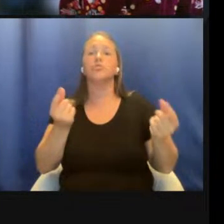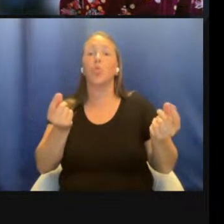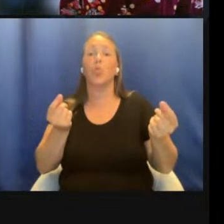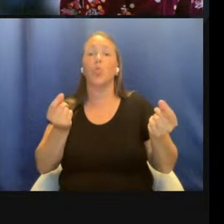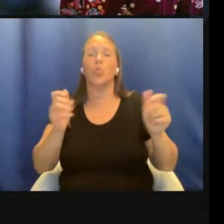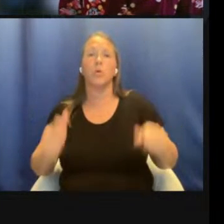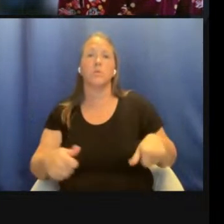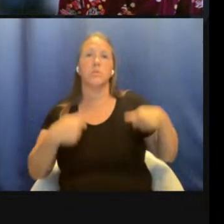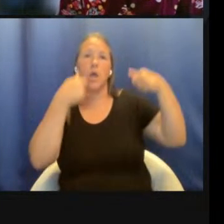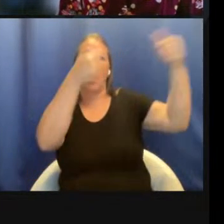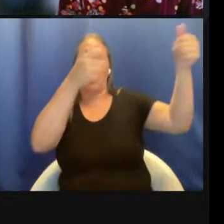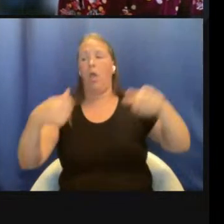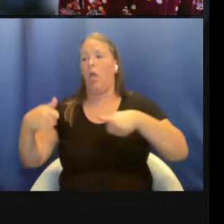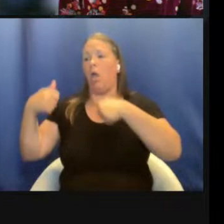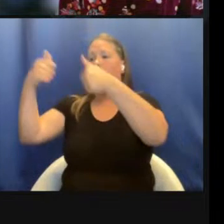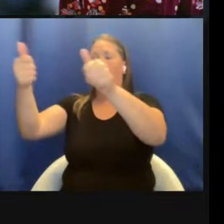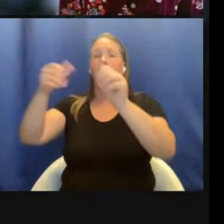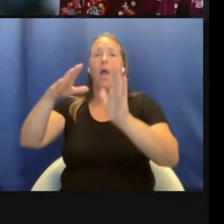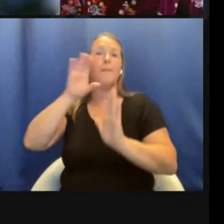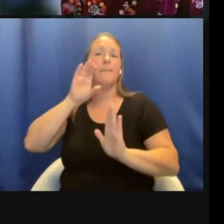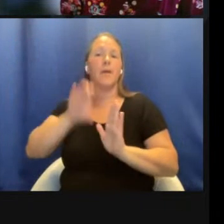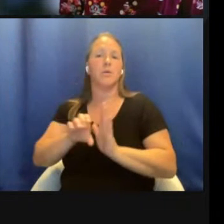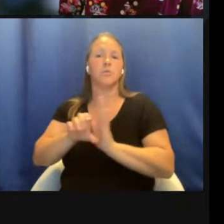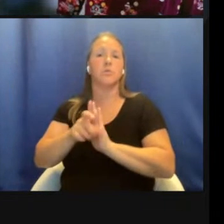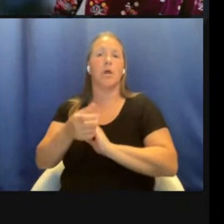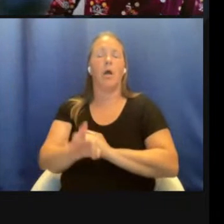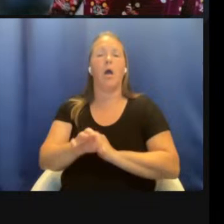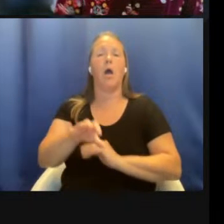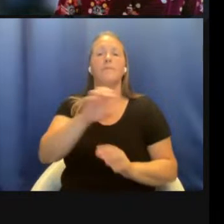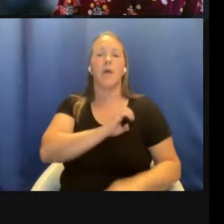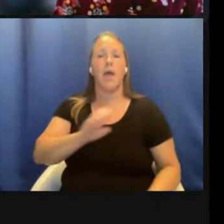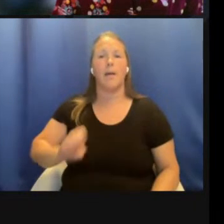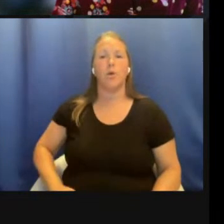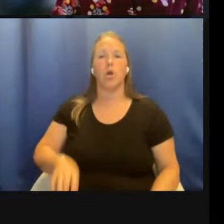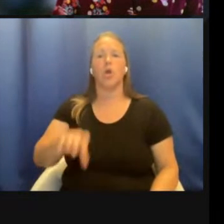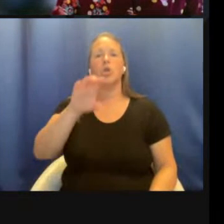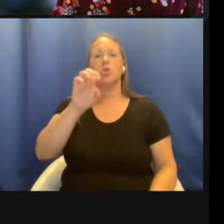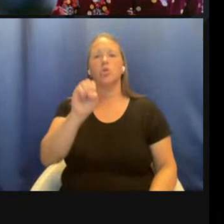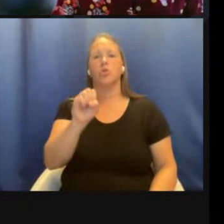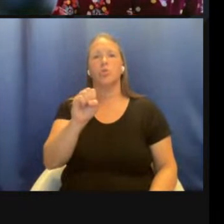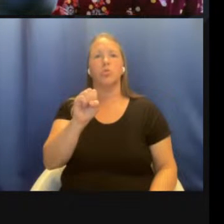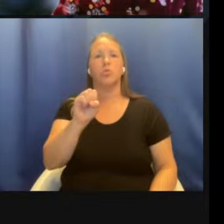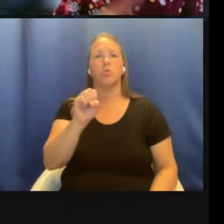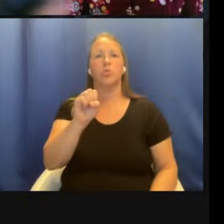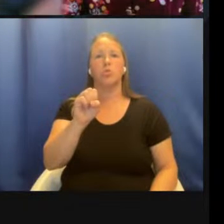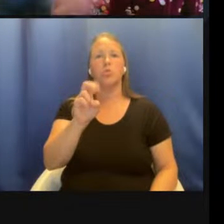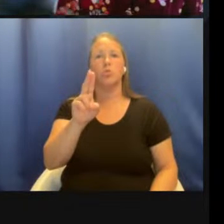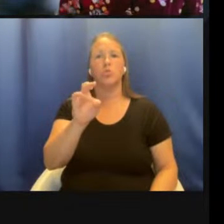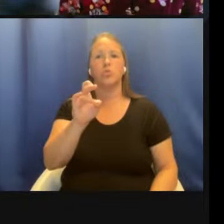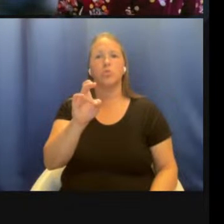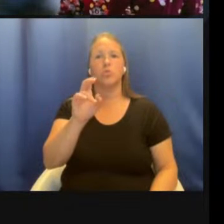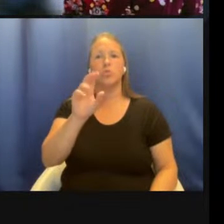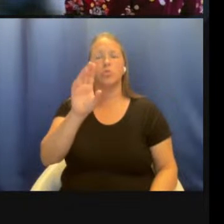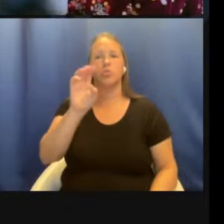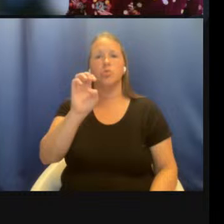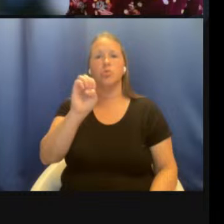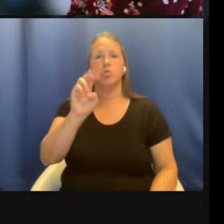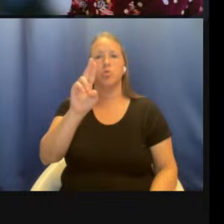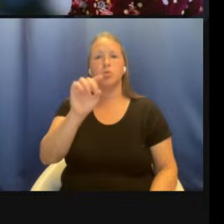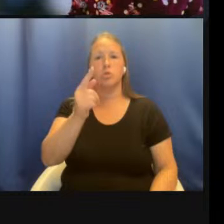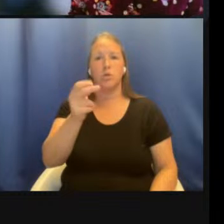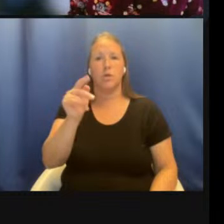Empress Eugenie and Napoleon III. And the one thing said about this house, and here are details